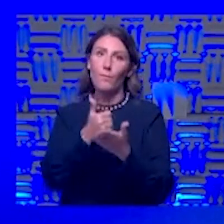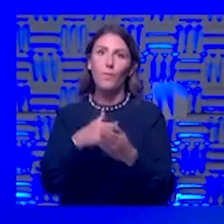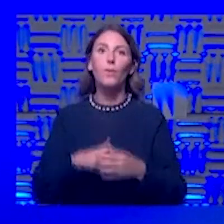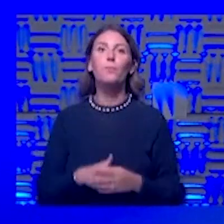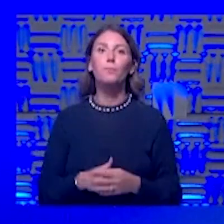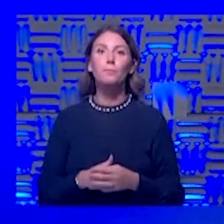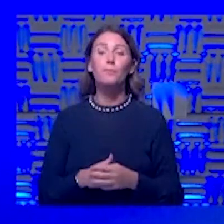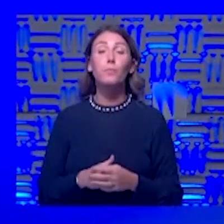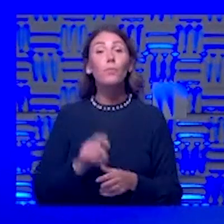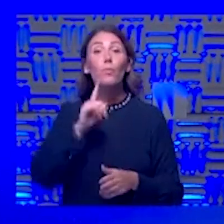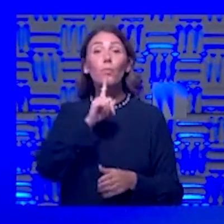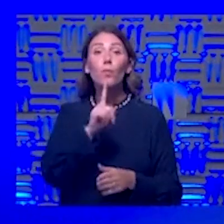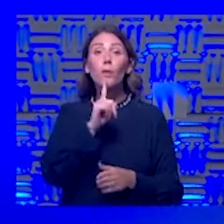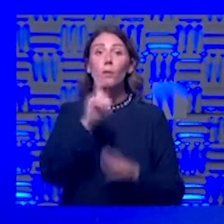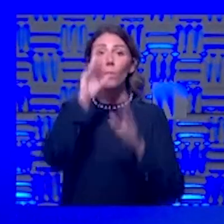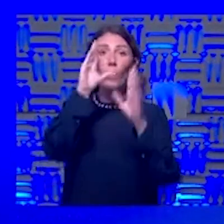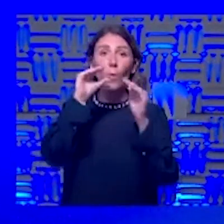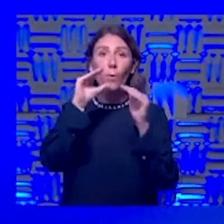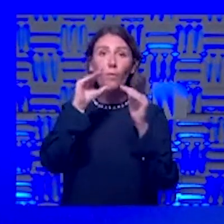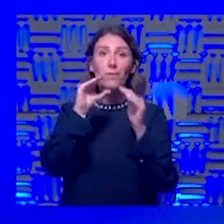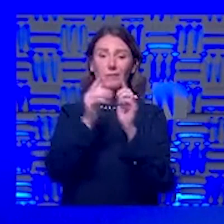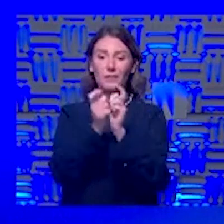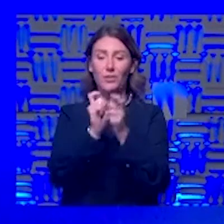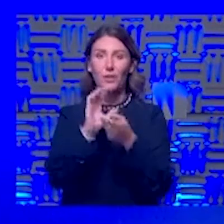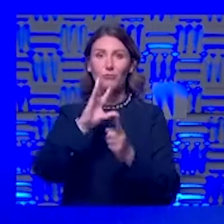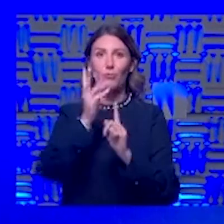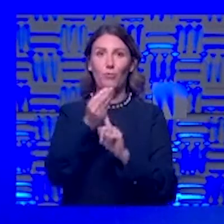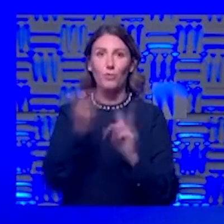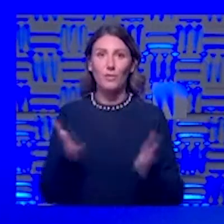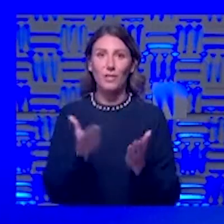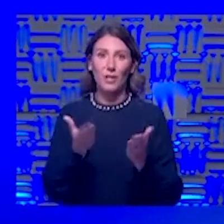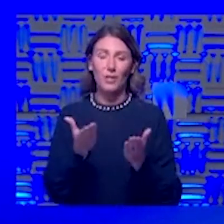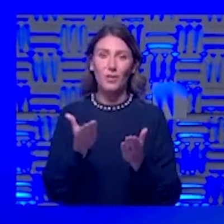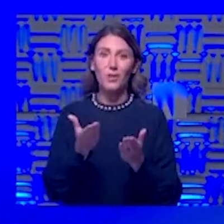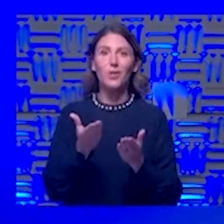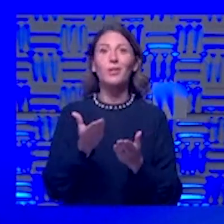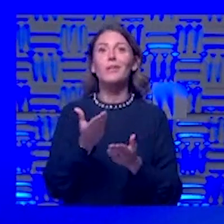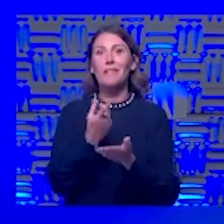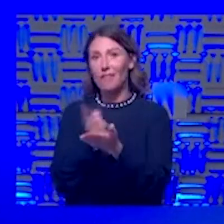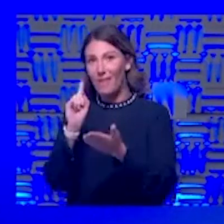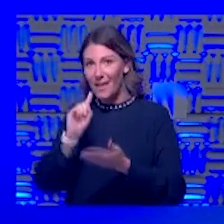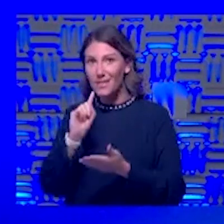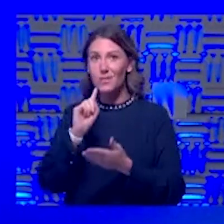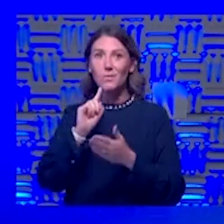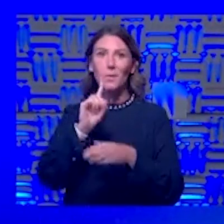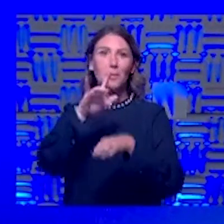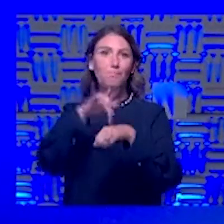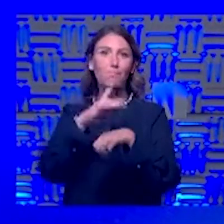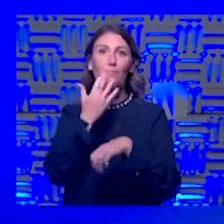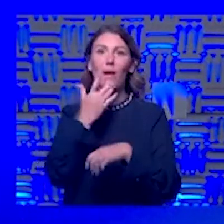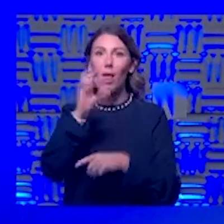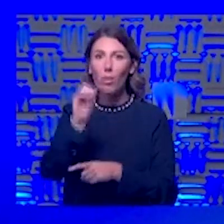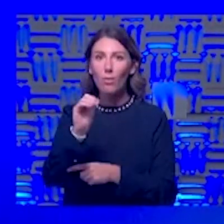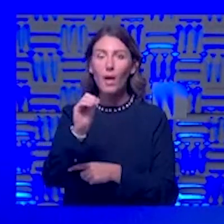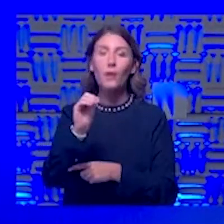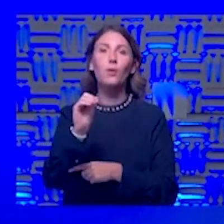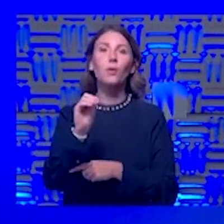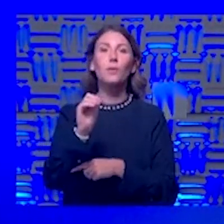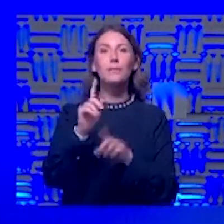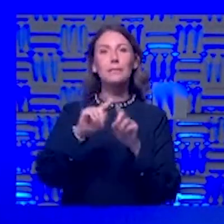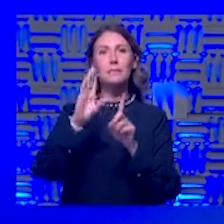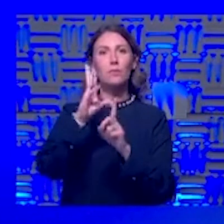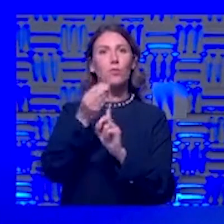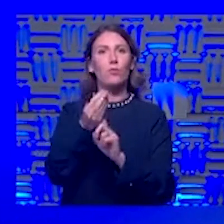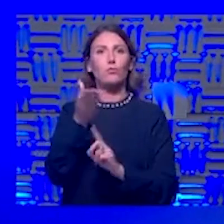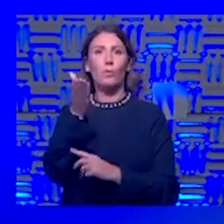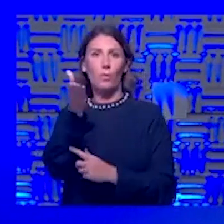and really hopefully to change the culture here. You know, certainly I was in Colorado last week and there is a really different culture there, which I